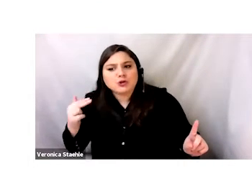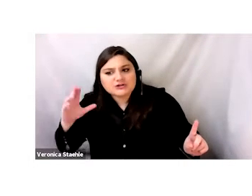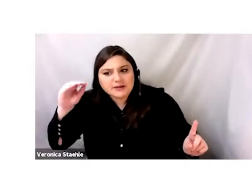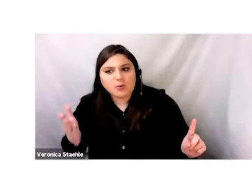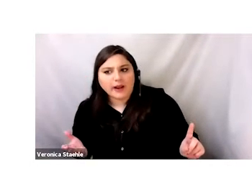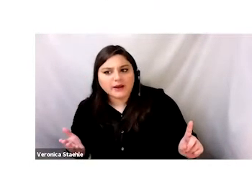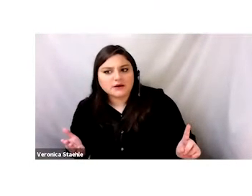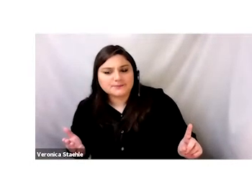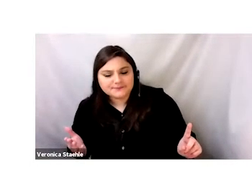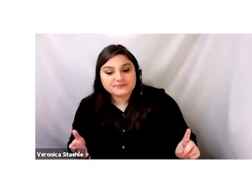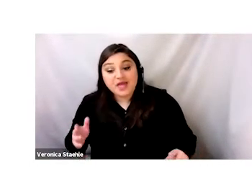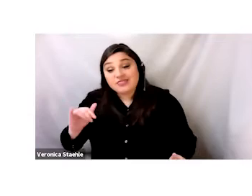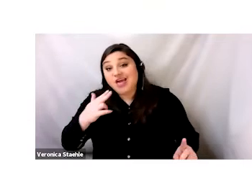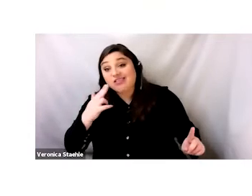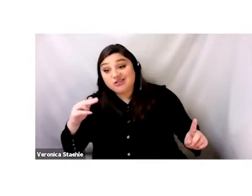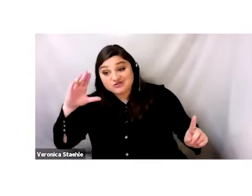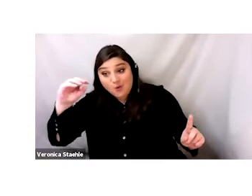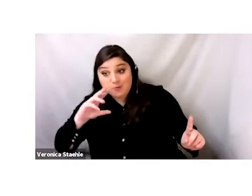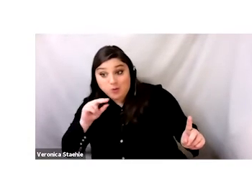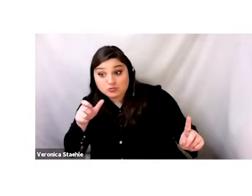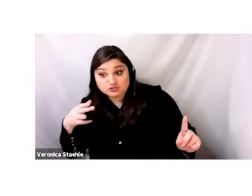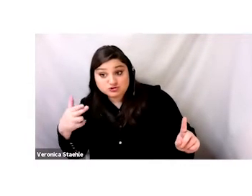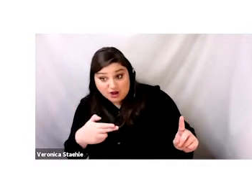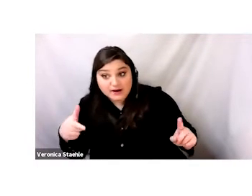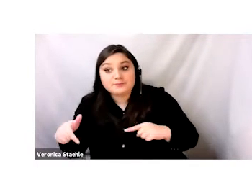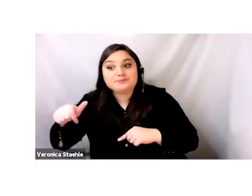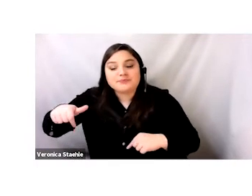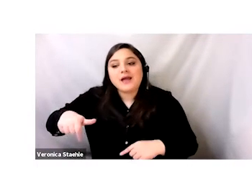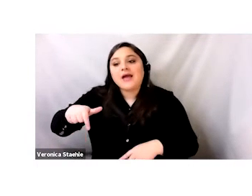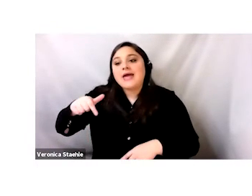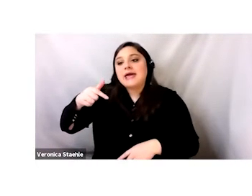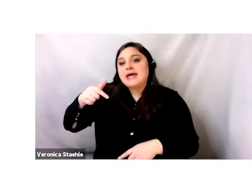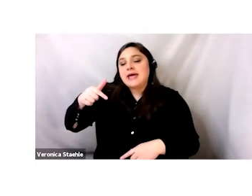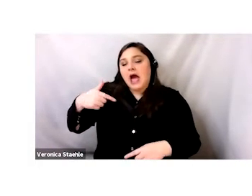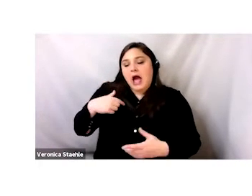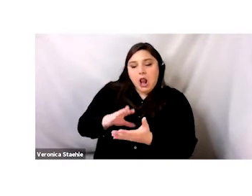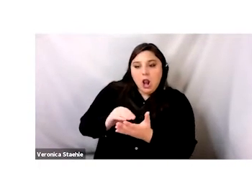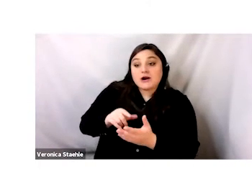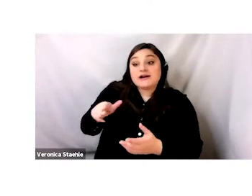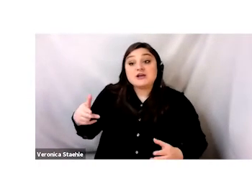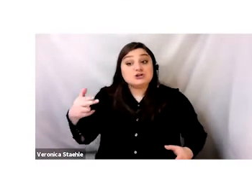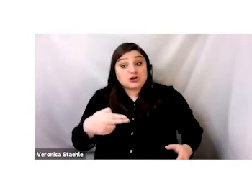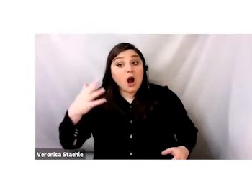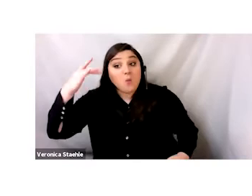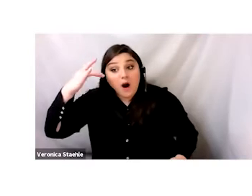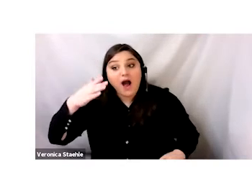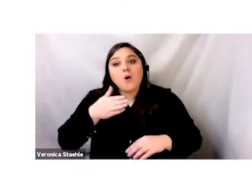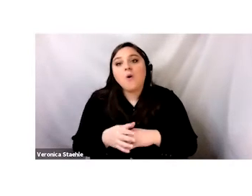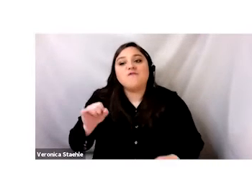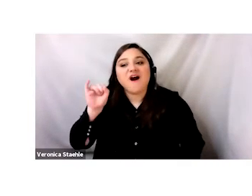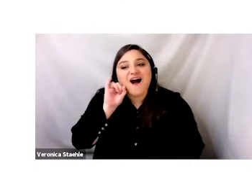13-year-old boy, he shot my brother based on reports that I learned over an iPhone in my brother's